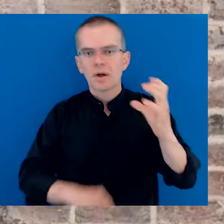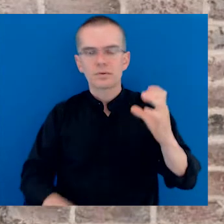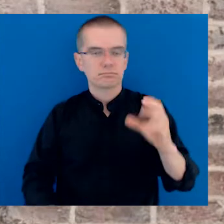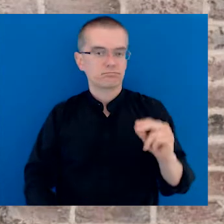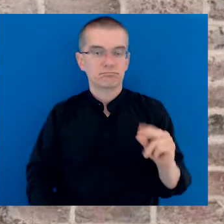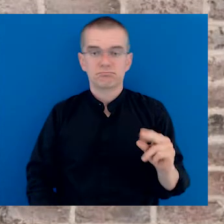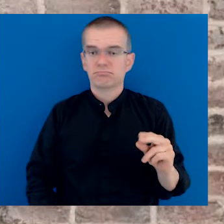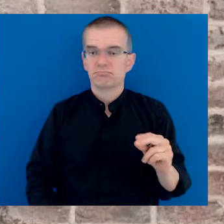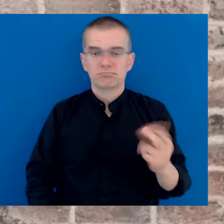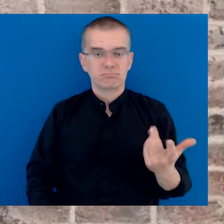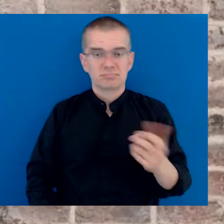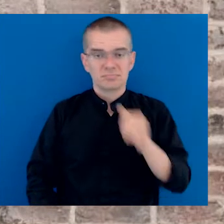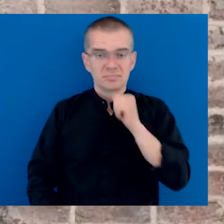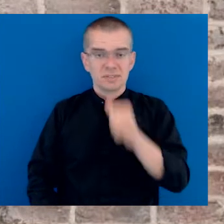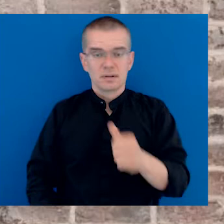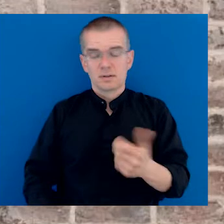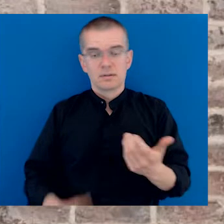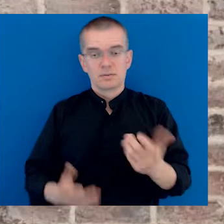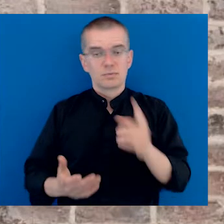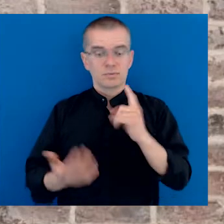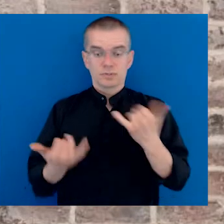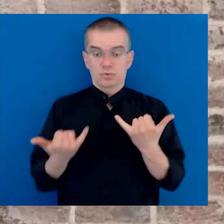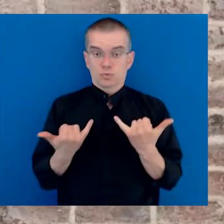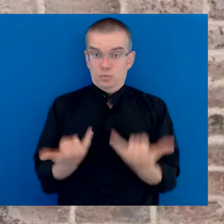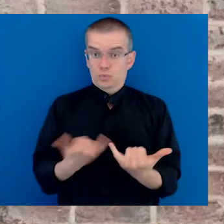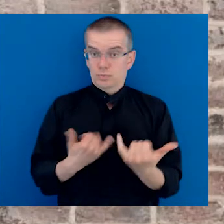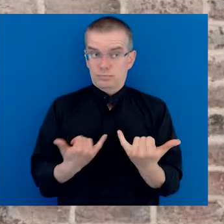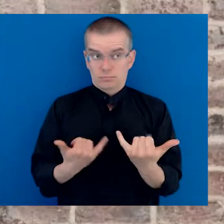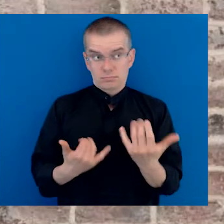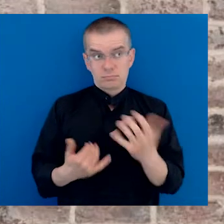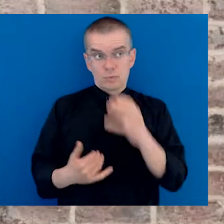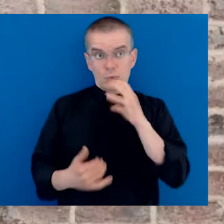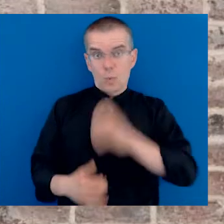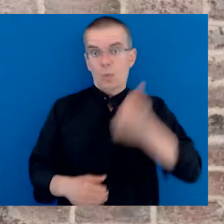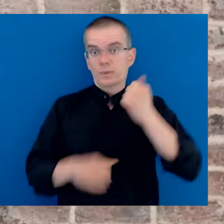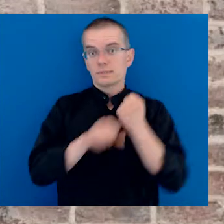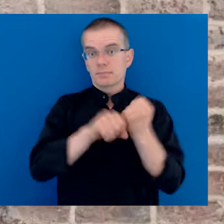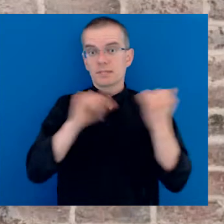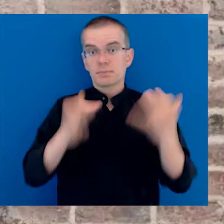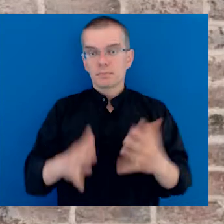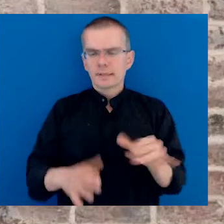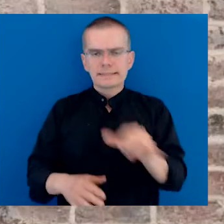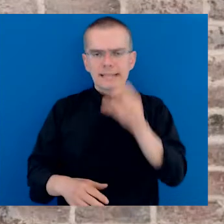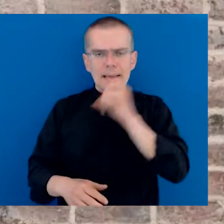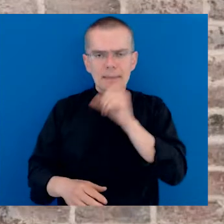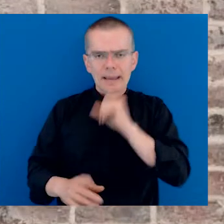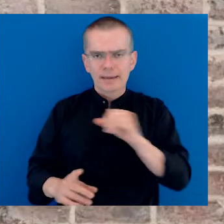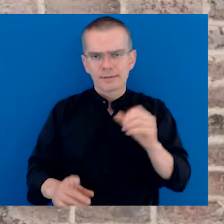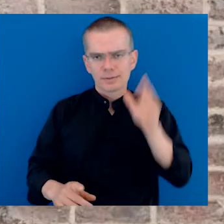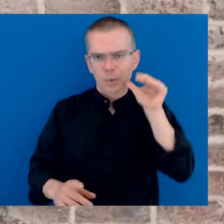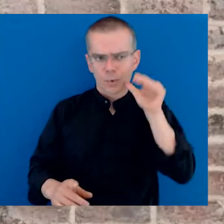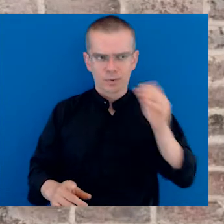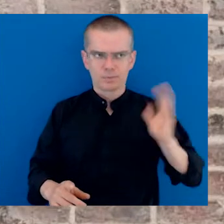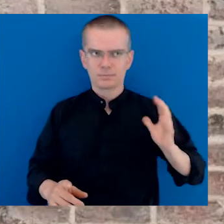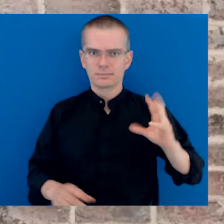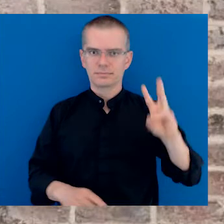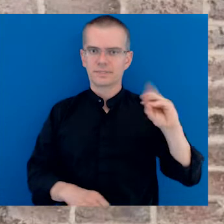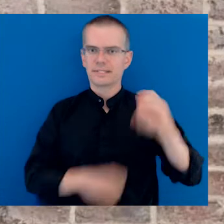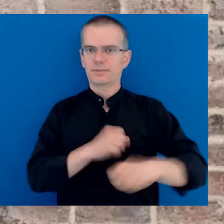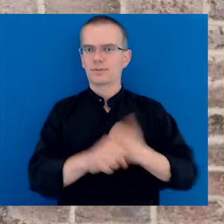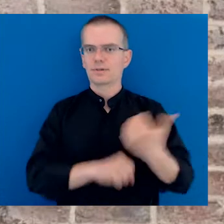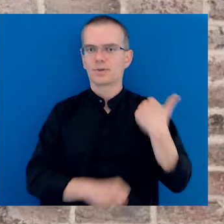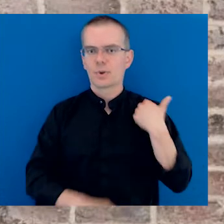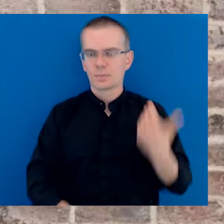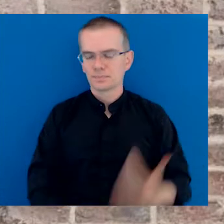aren't. I mean, the oldest living ball player is basically the same age that William Hoy was 60 years ago when he was the oldest living